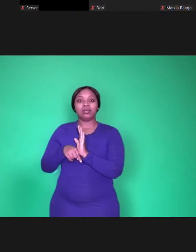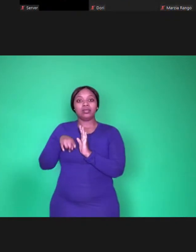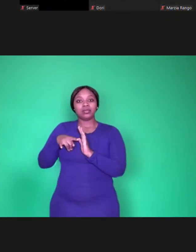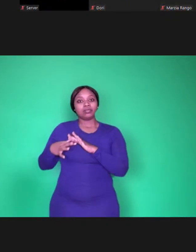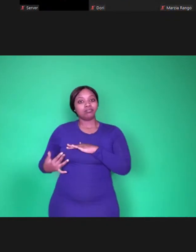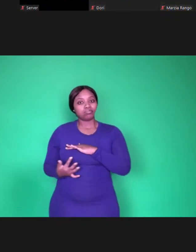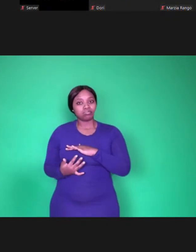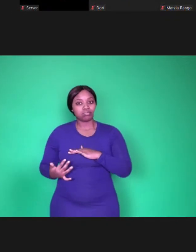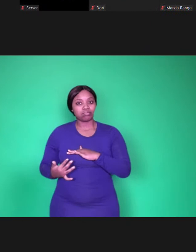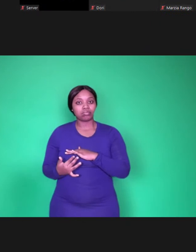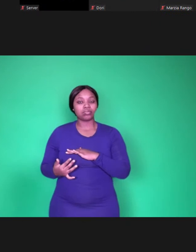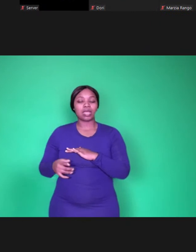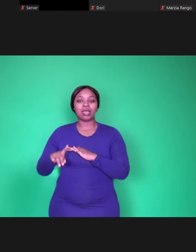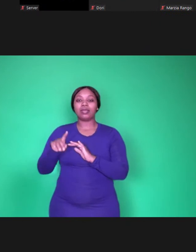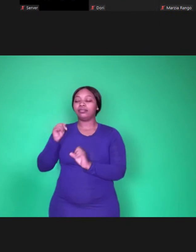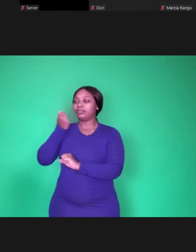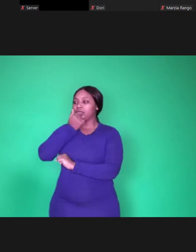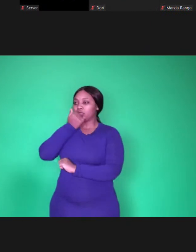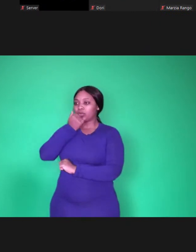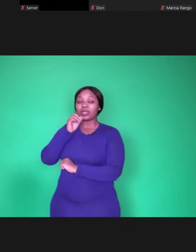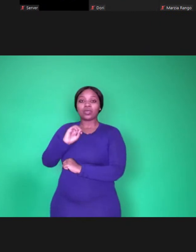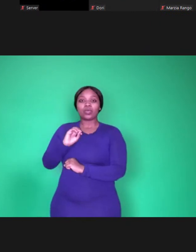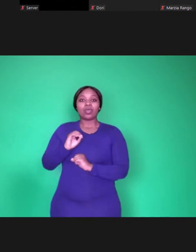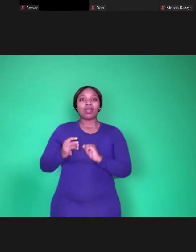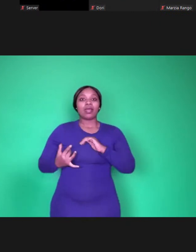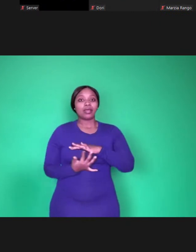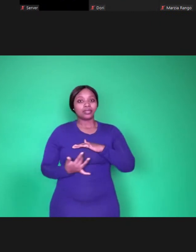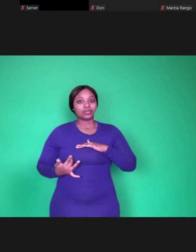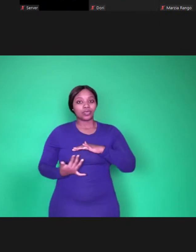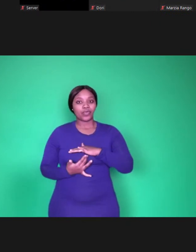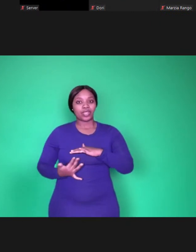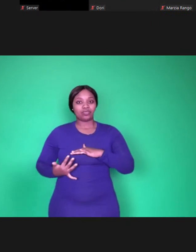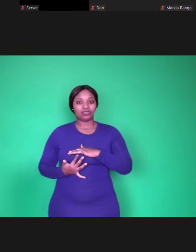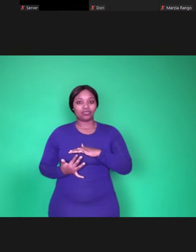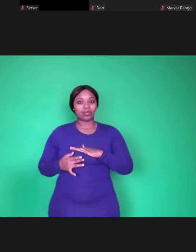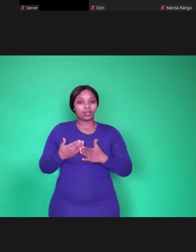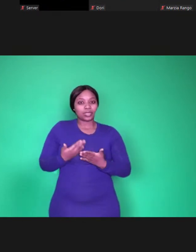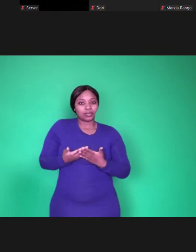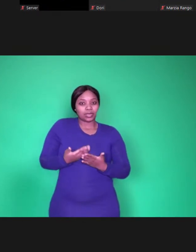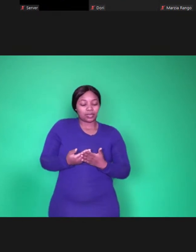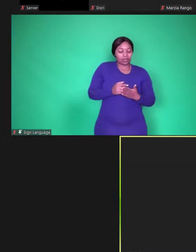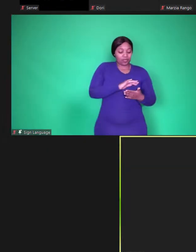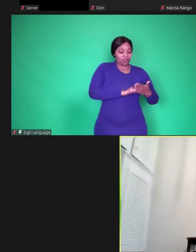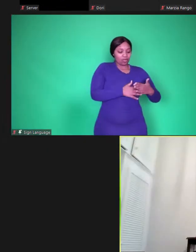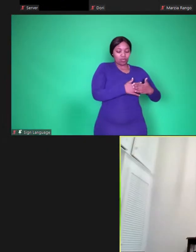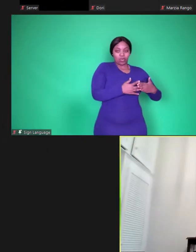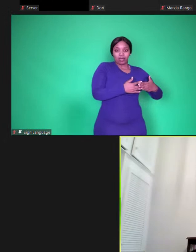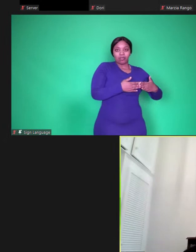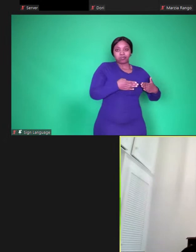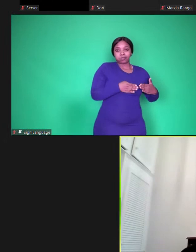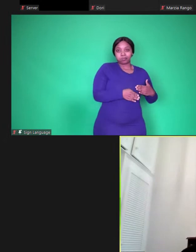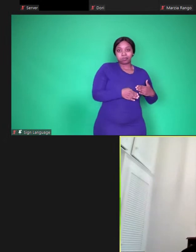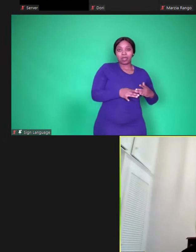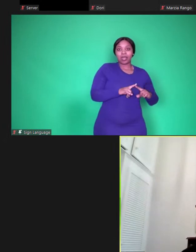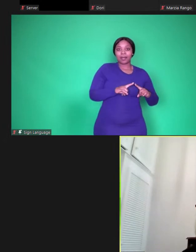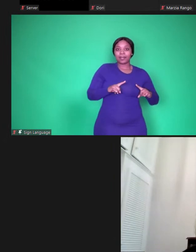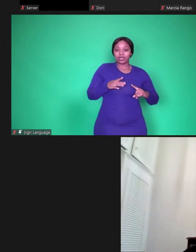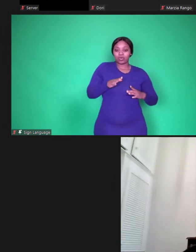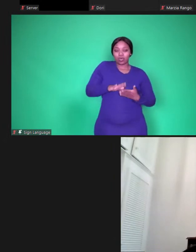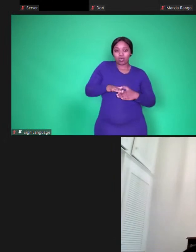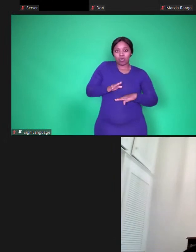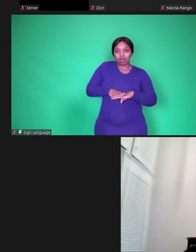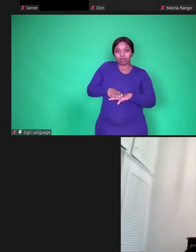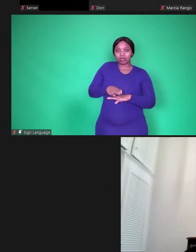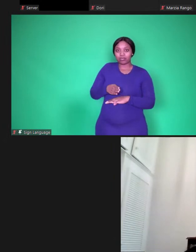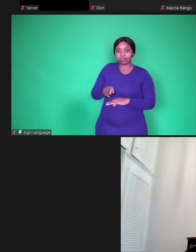aspiration. There's an aspiration capabilities framework. Is my video on now? Yeah. Yes, your video is